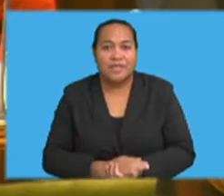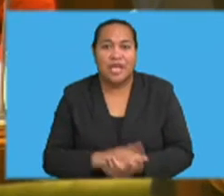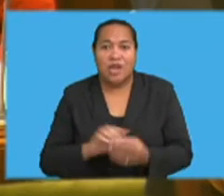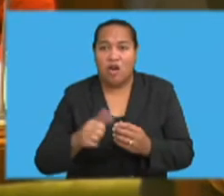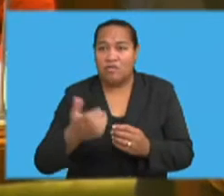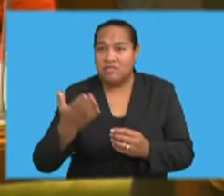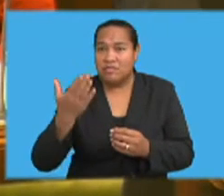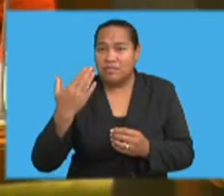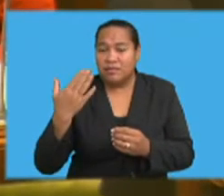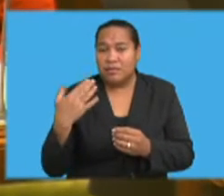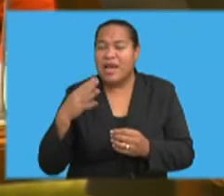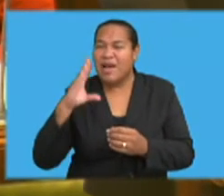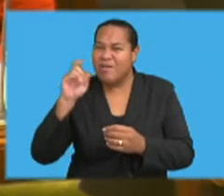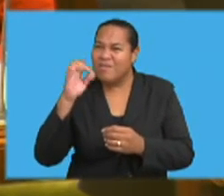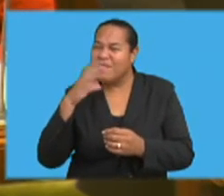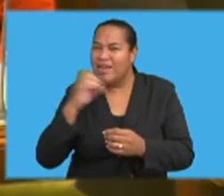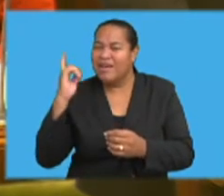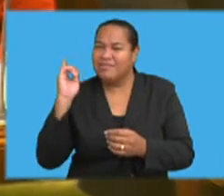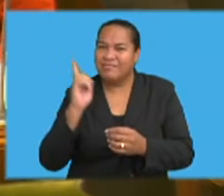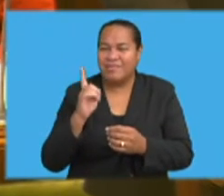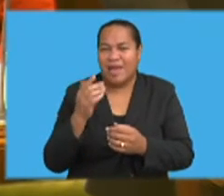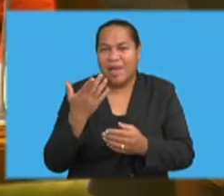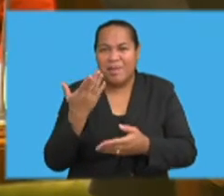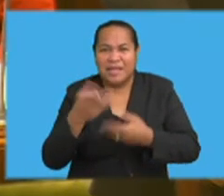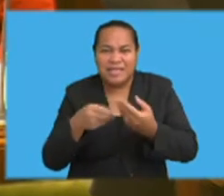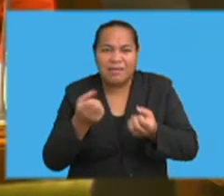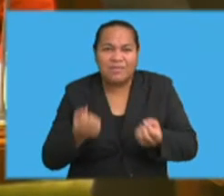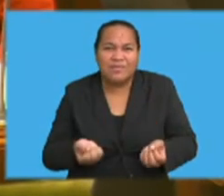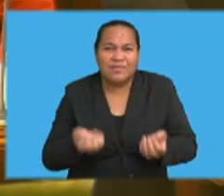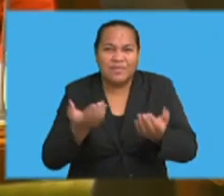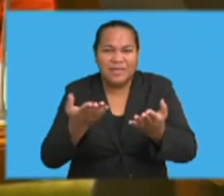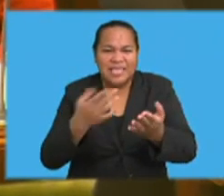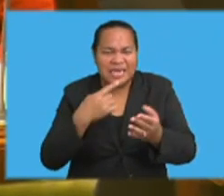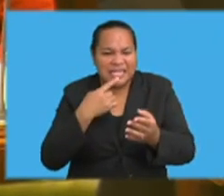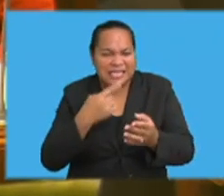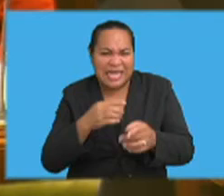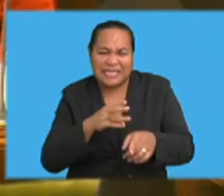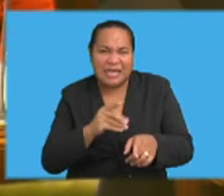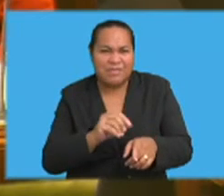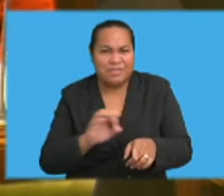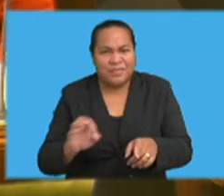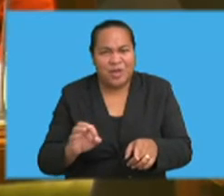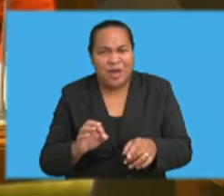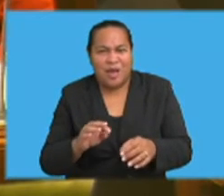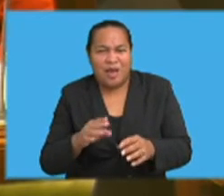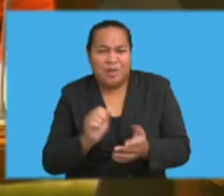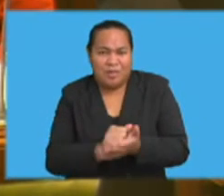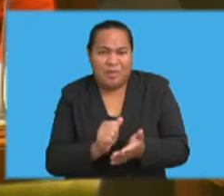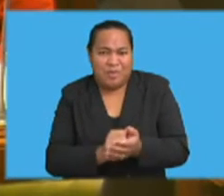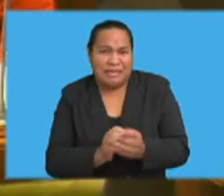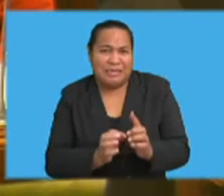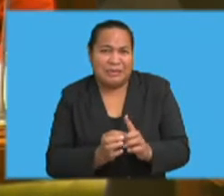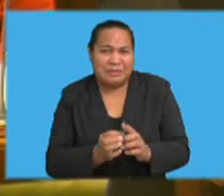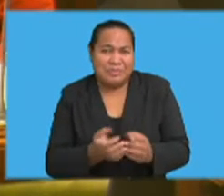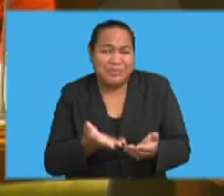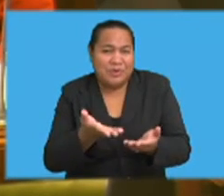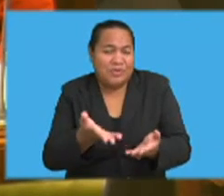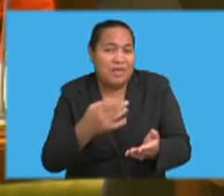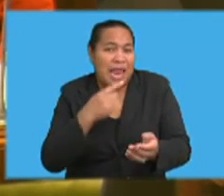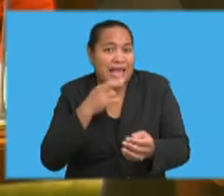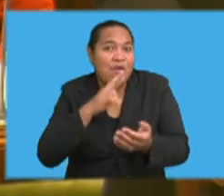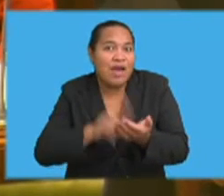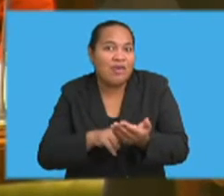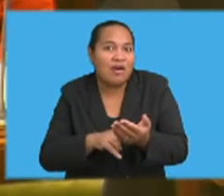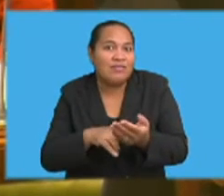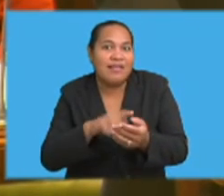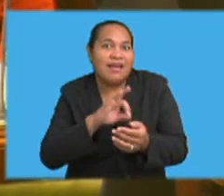had made some mention regarding unimproved capital value method of assessing land rental and about how it